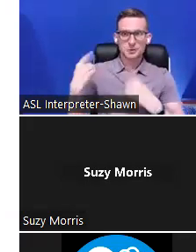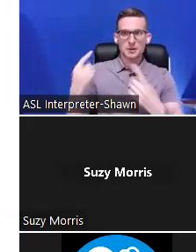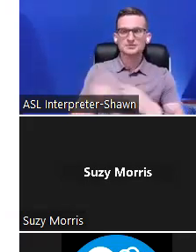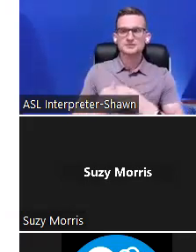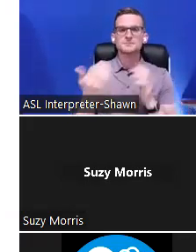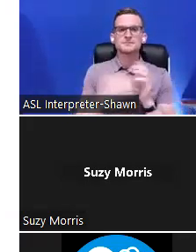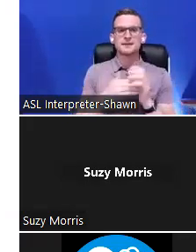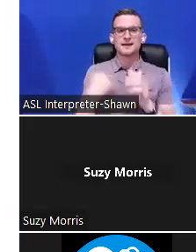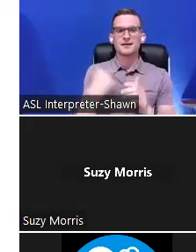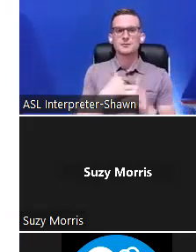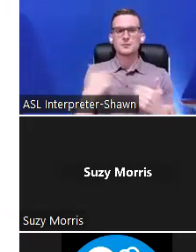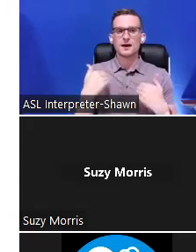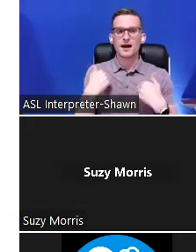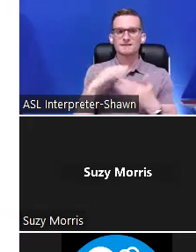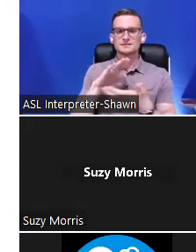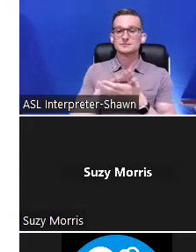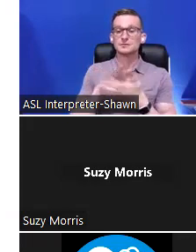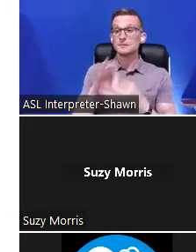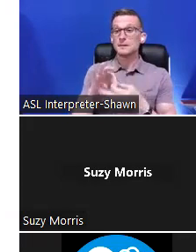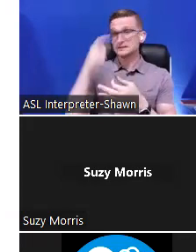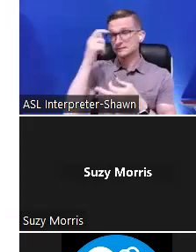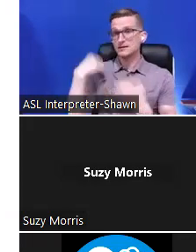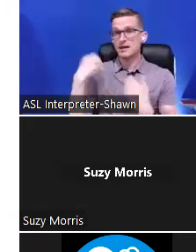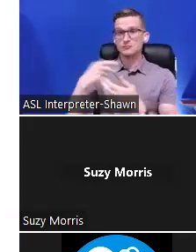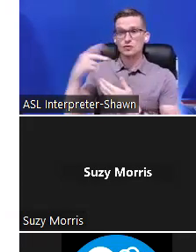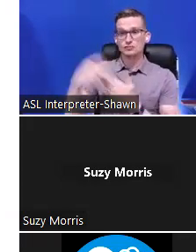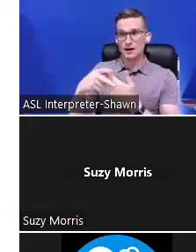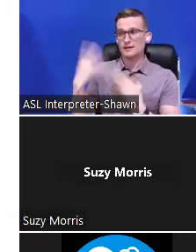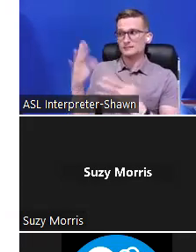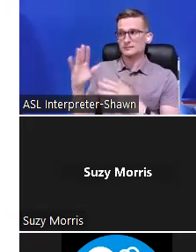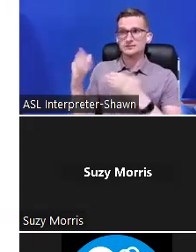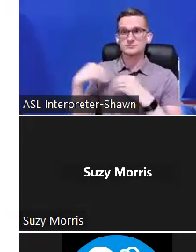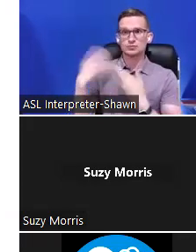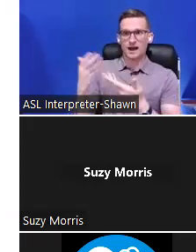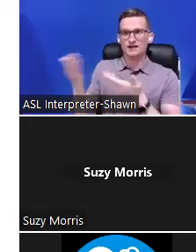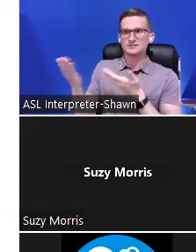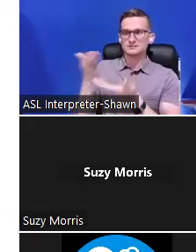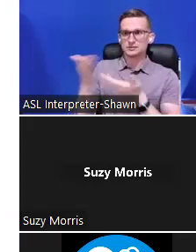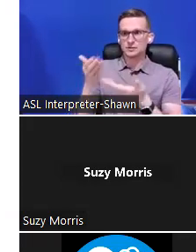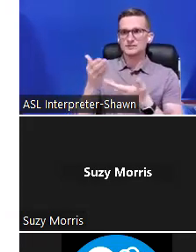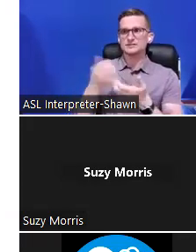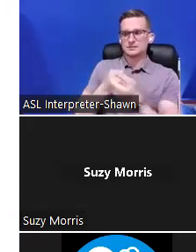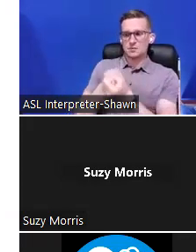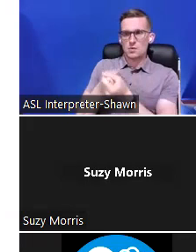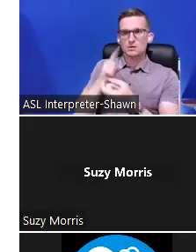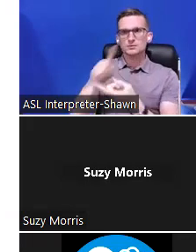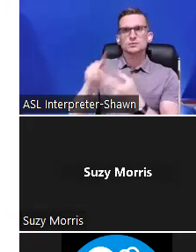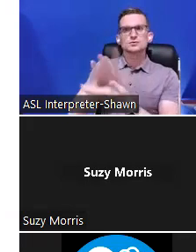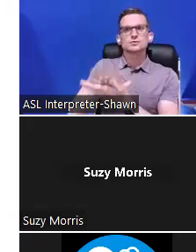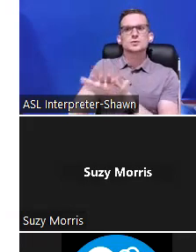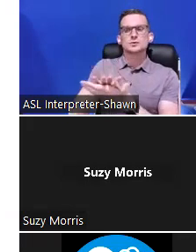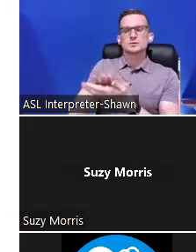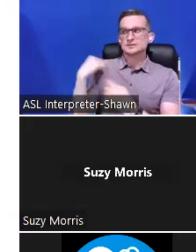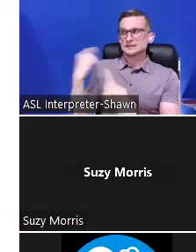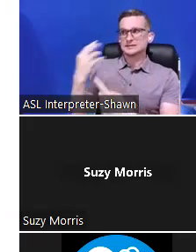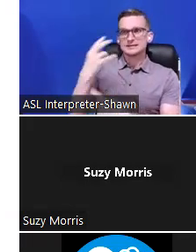mental health program that has been providing support and services to schools for 7 to 8 years. And these services are